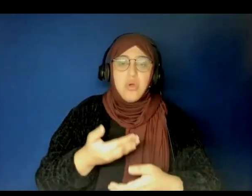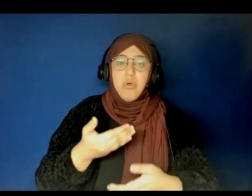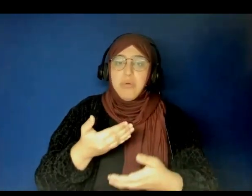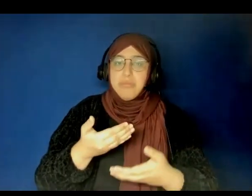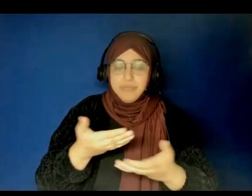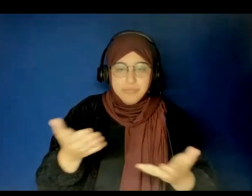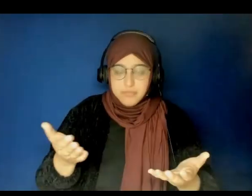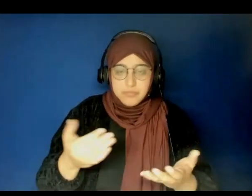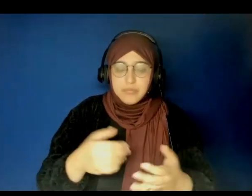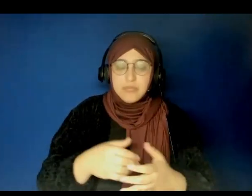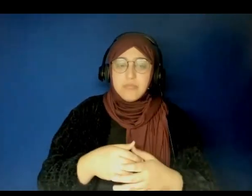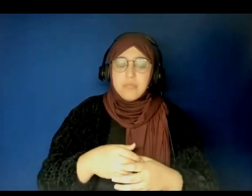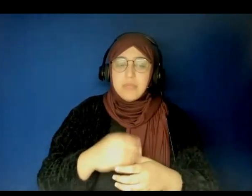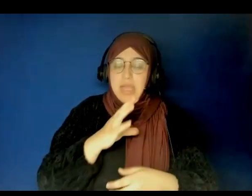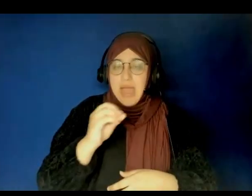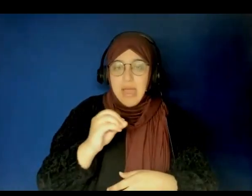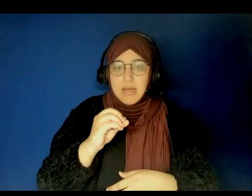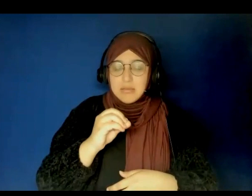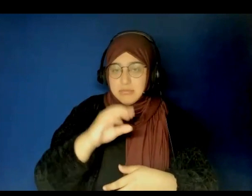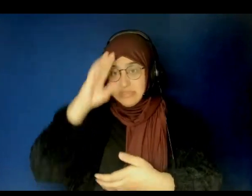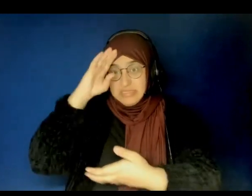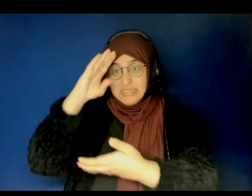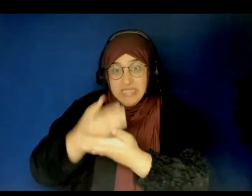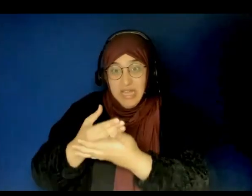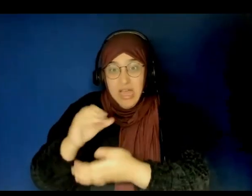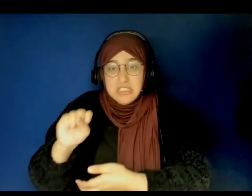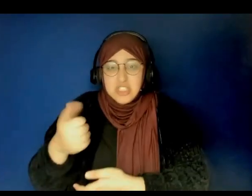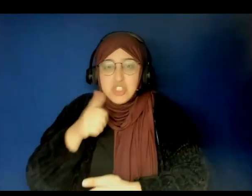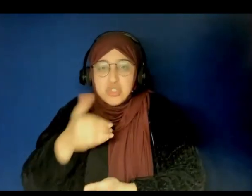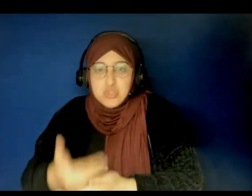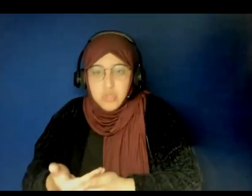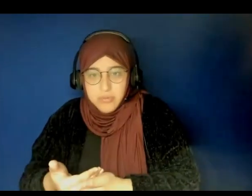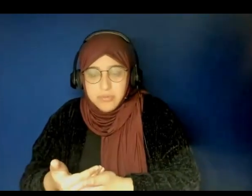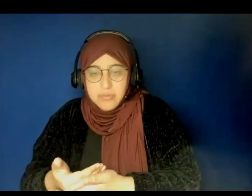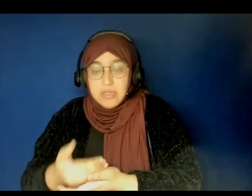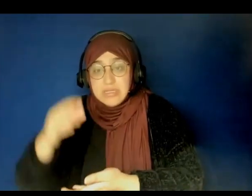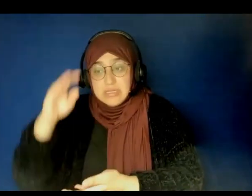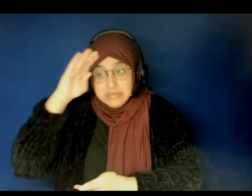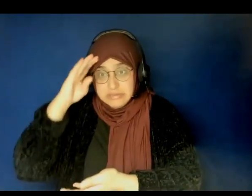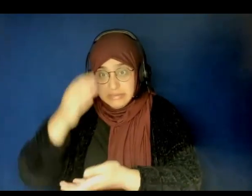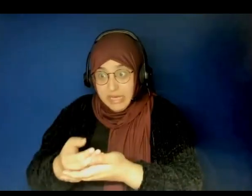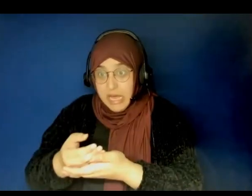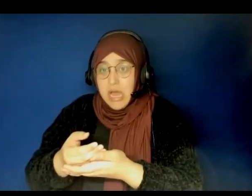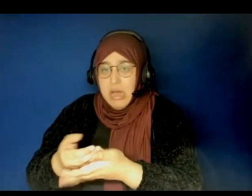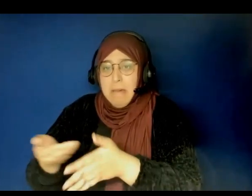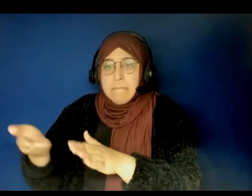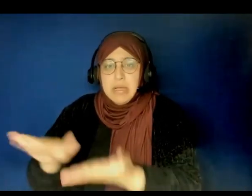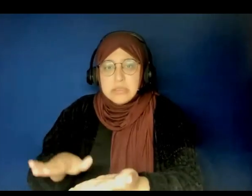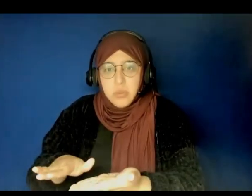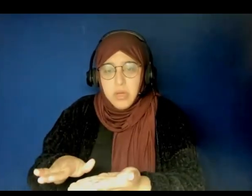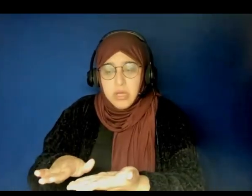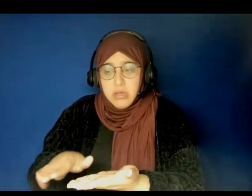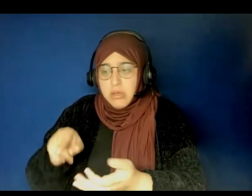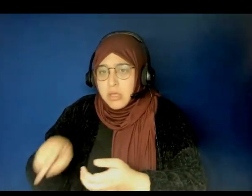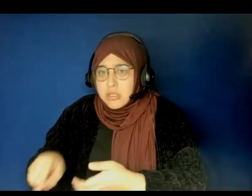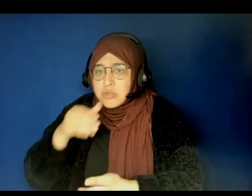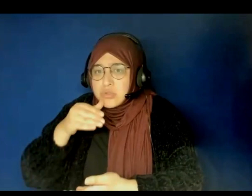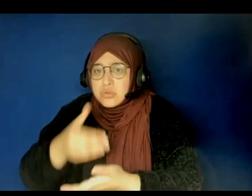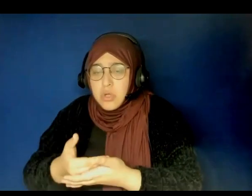and their son's daughter. Their son has passed away. So the daughter would take a